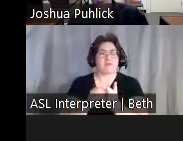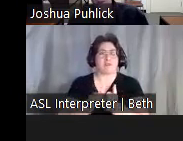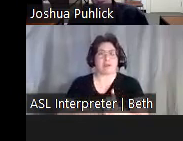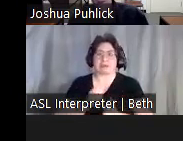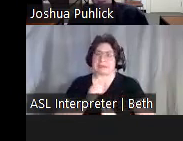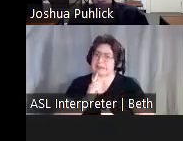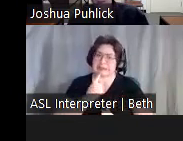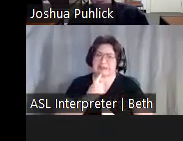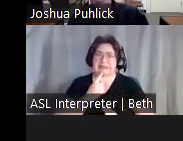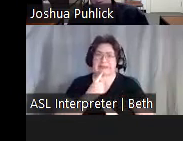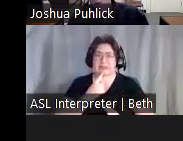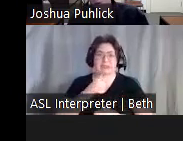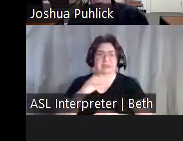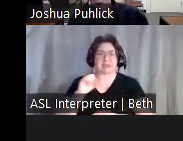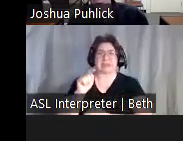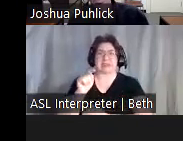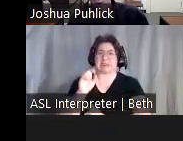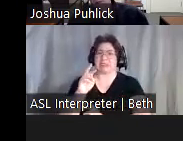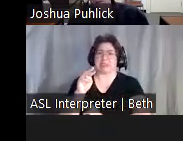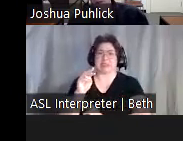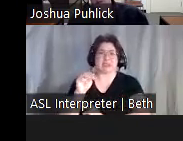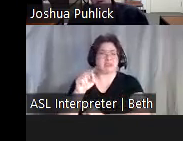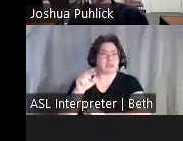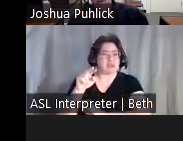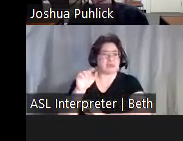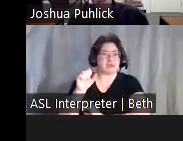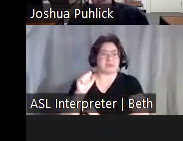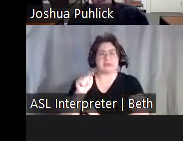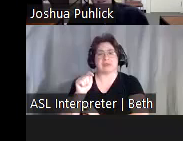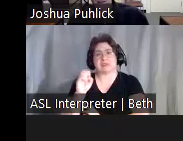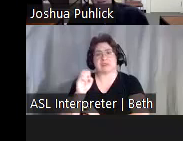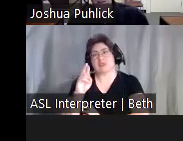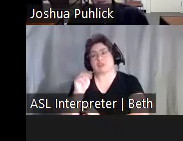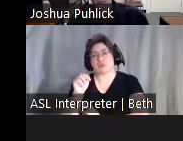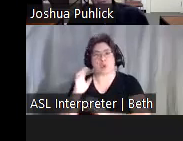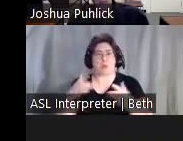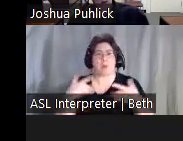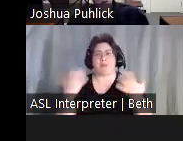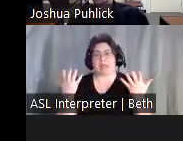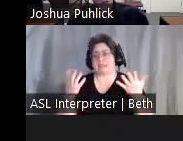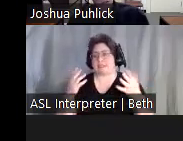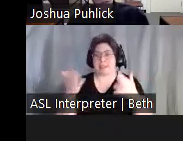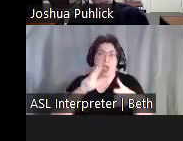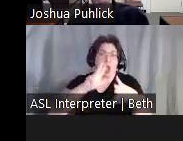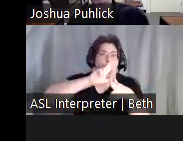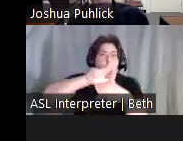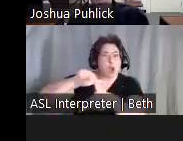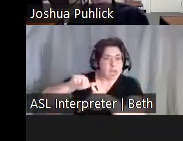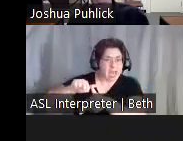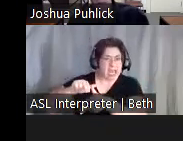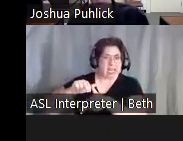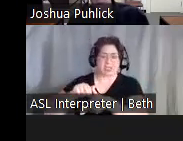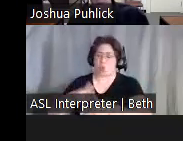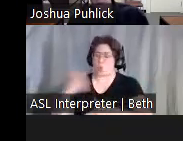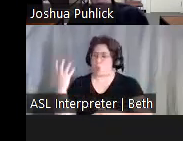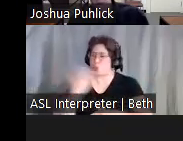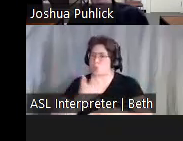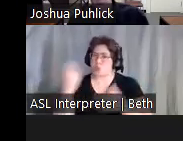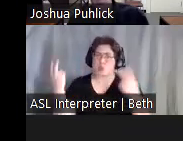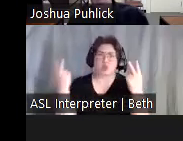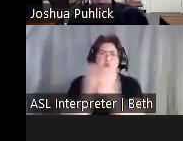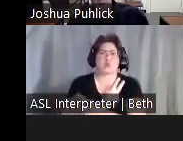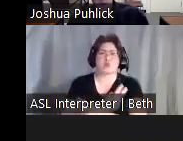storm events. So those are in the form of hurricanes. Also this time of year,